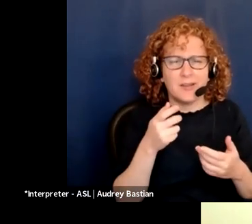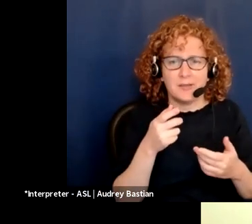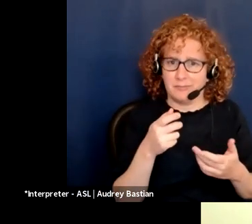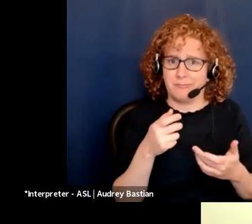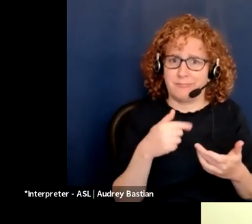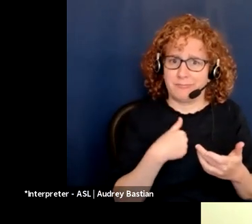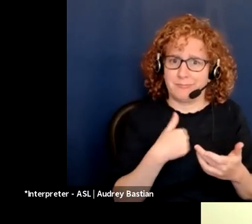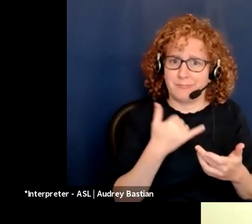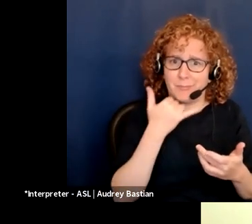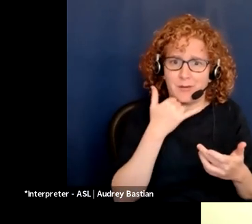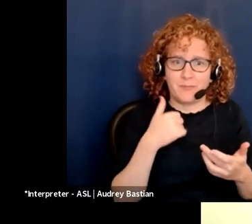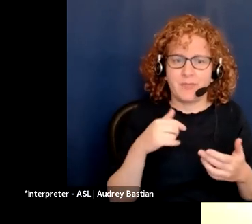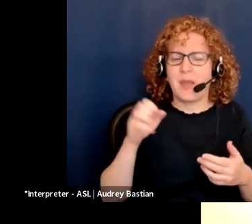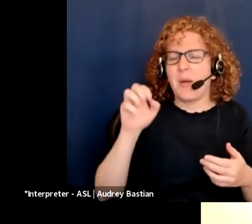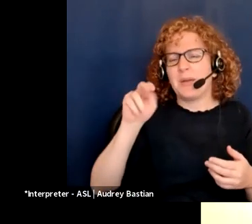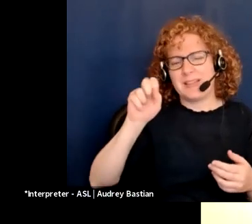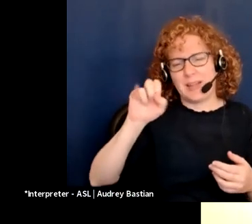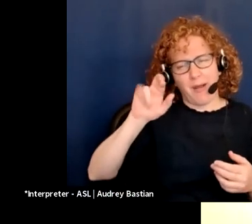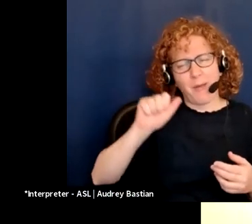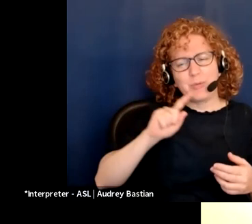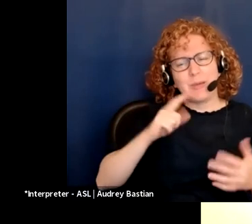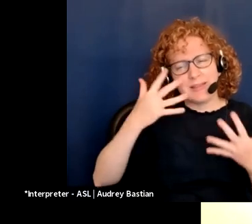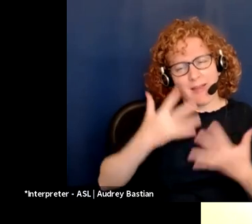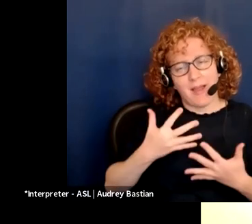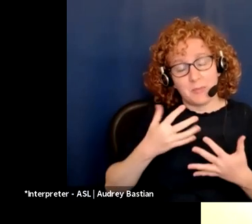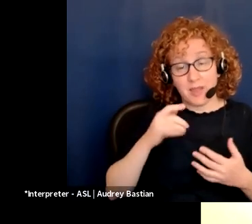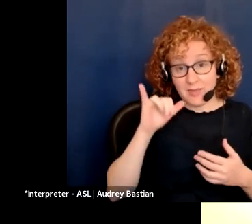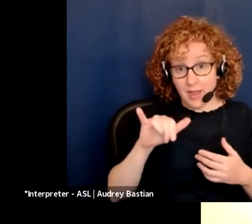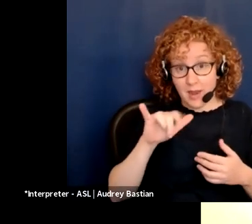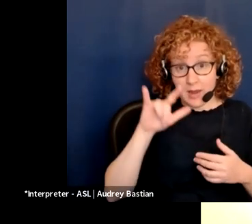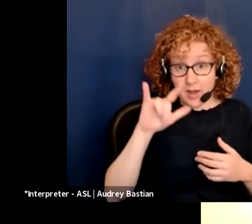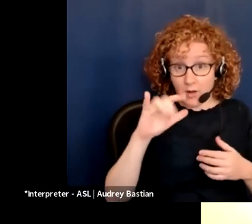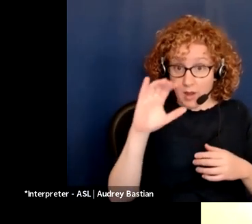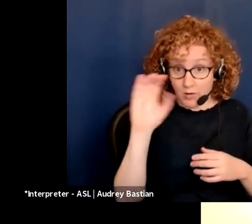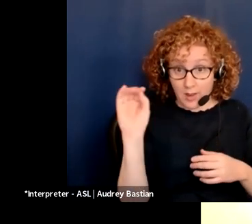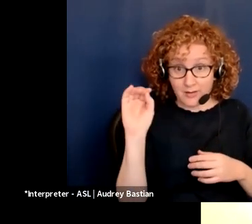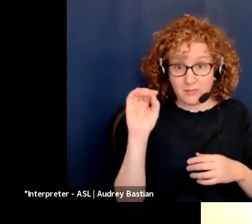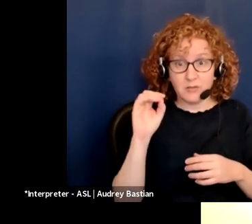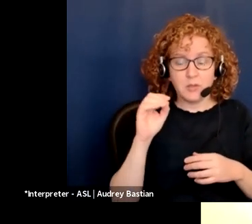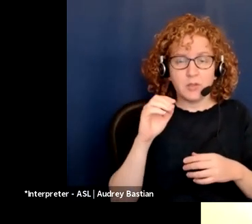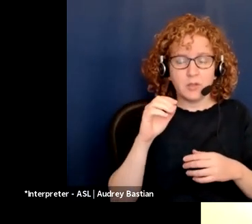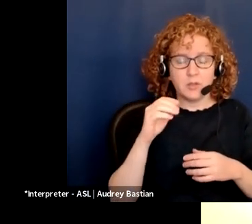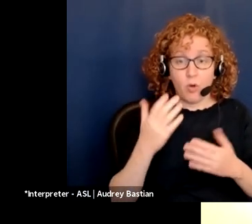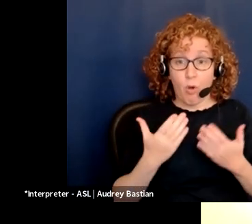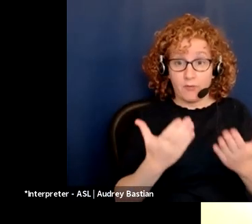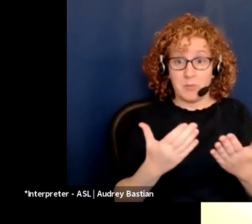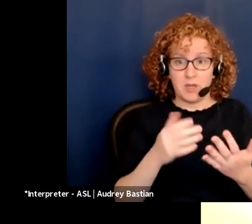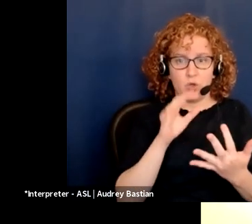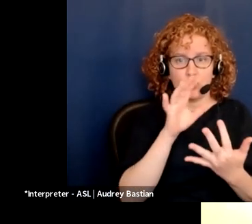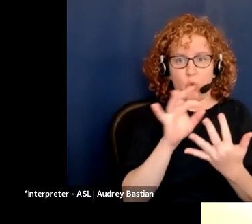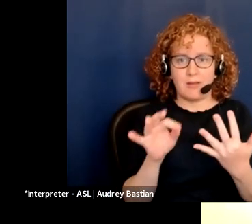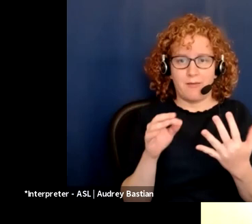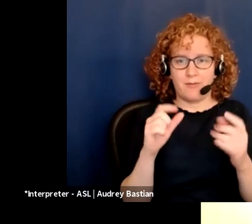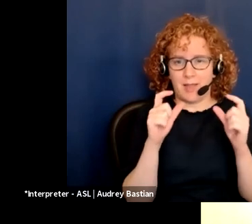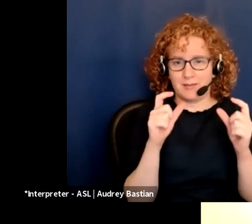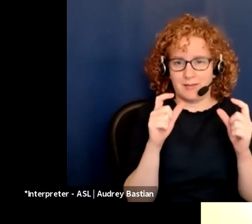Yeah. Well, it was really sad, too, because the airline offered me my choice of glasses that had been